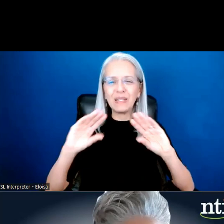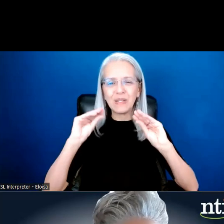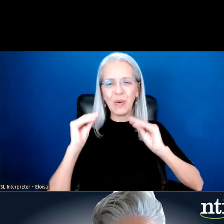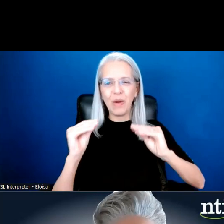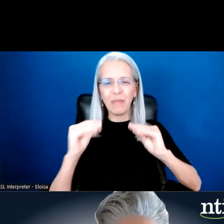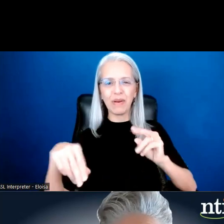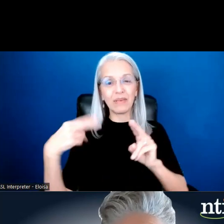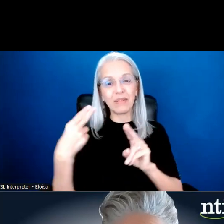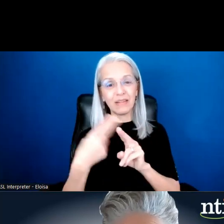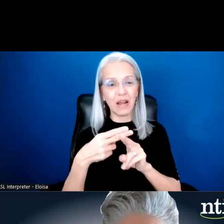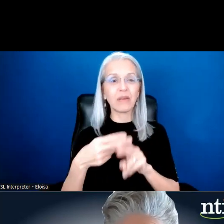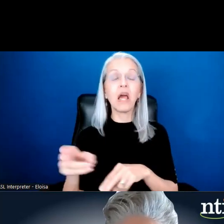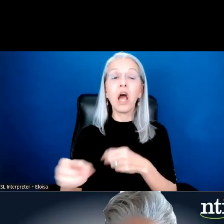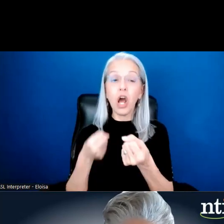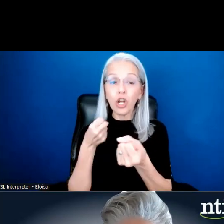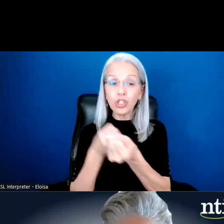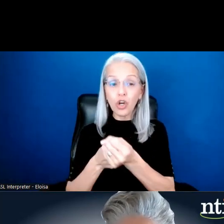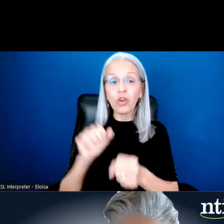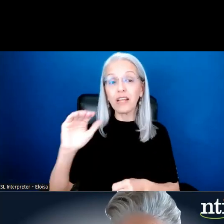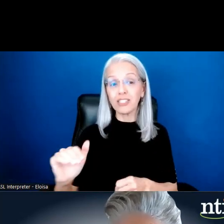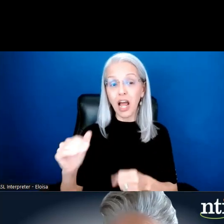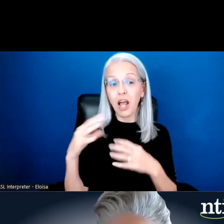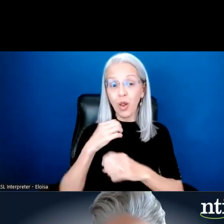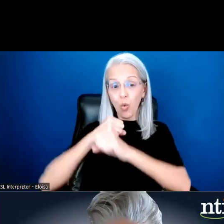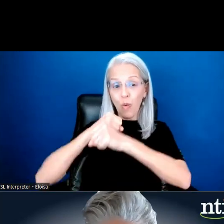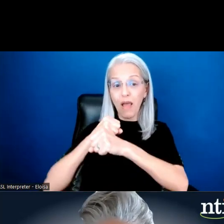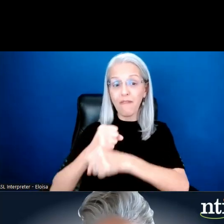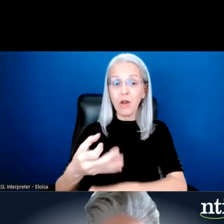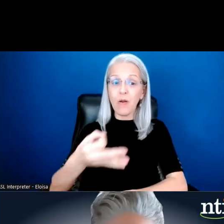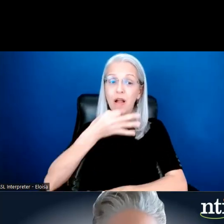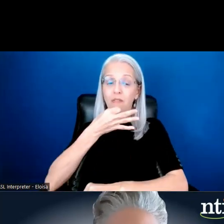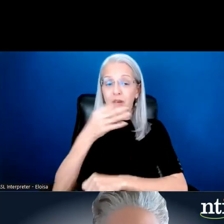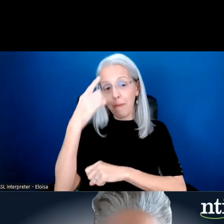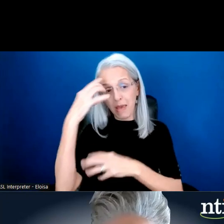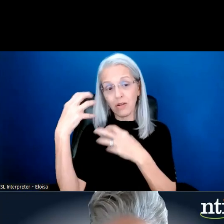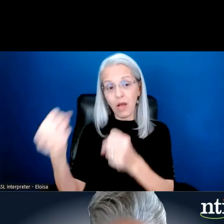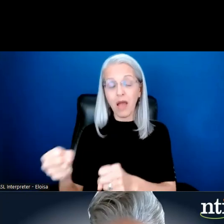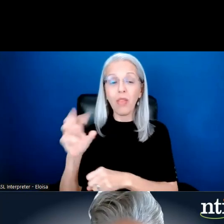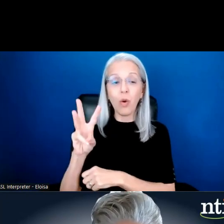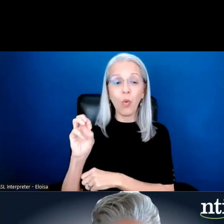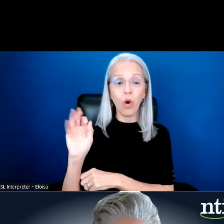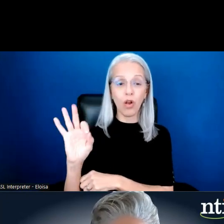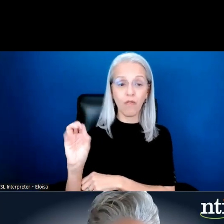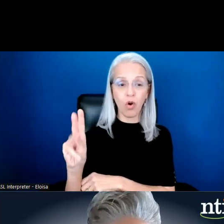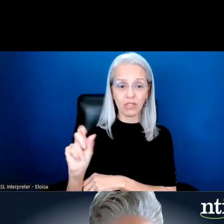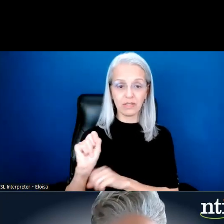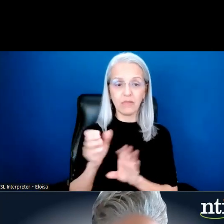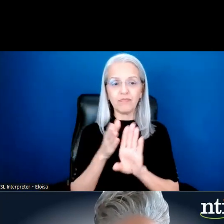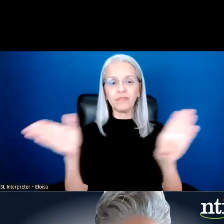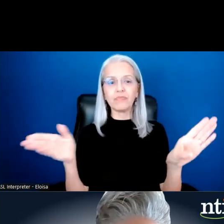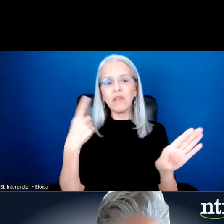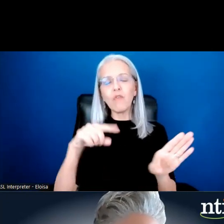entitled Assuring a Child Welfare Competent Mental Health Workforce, an overview of the National